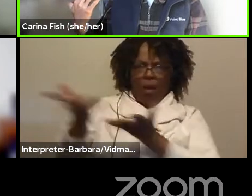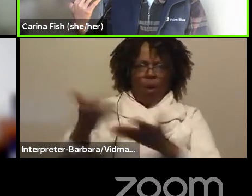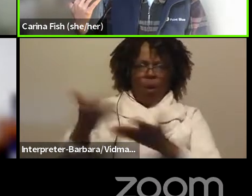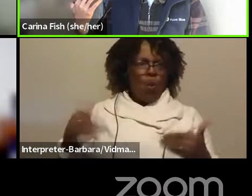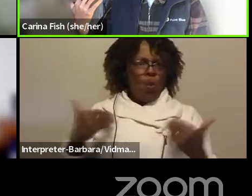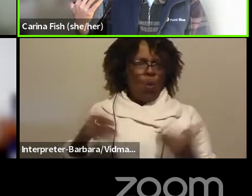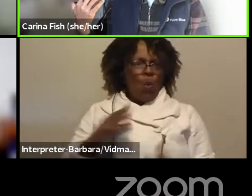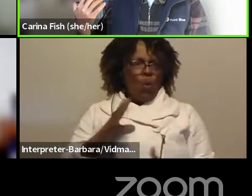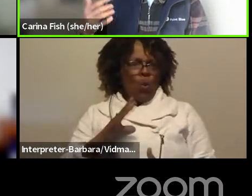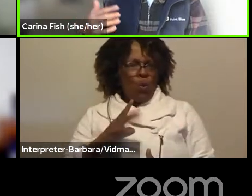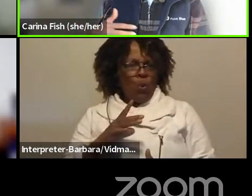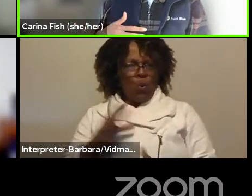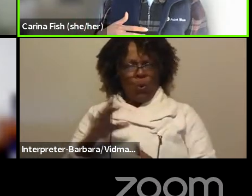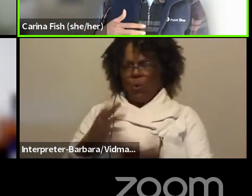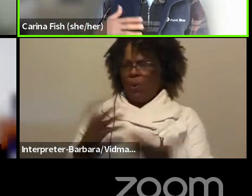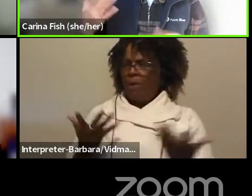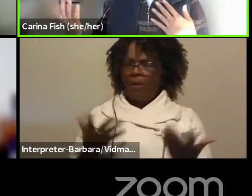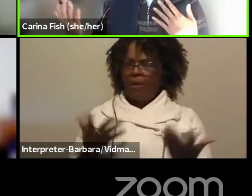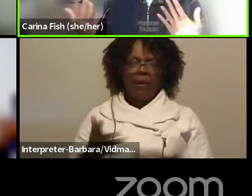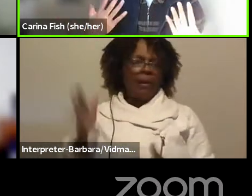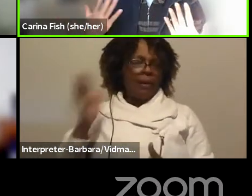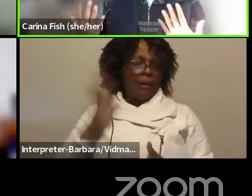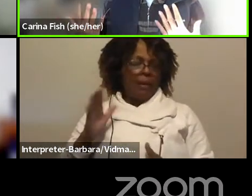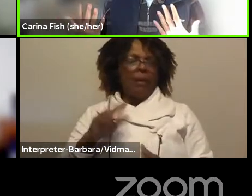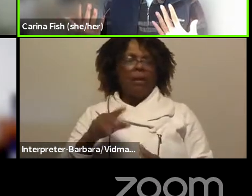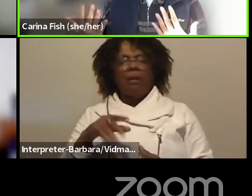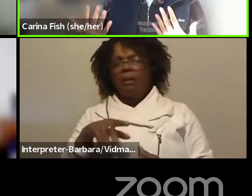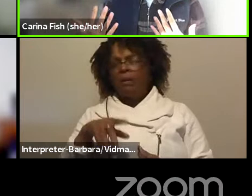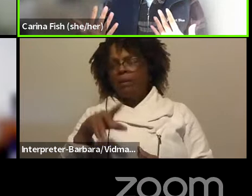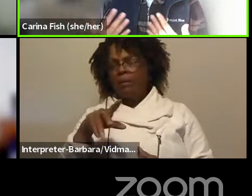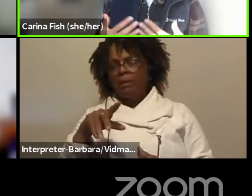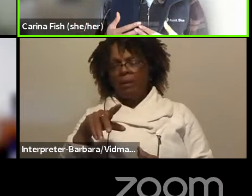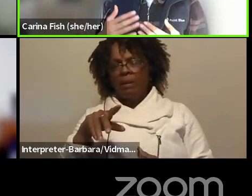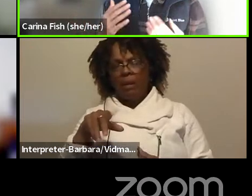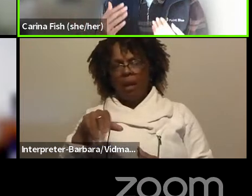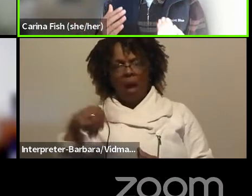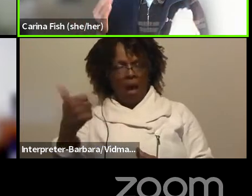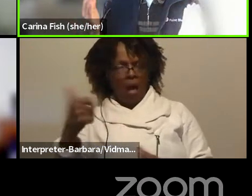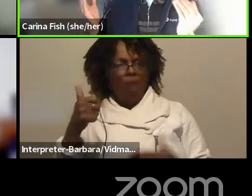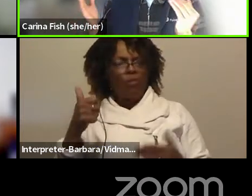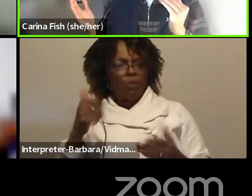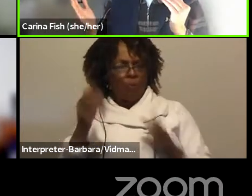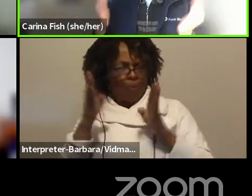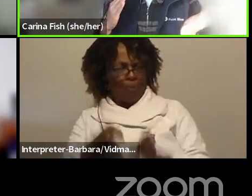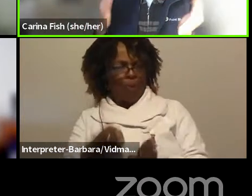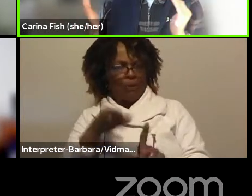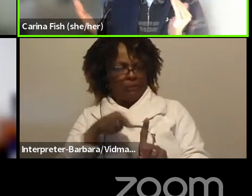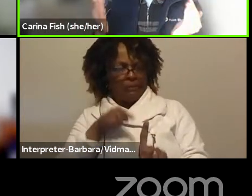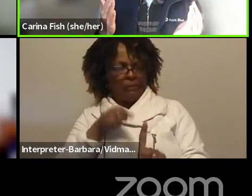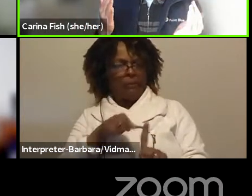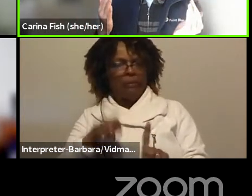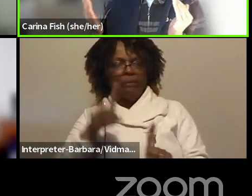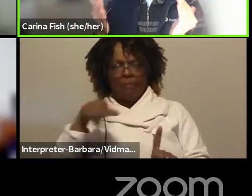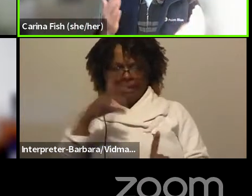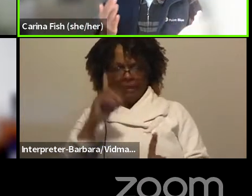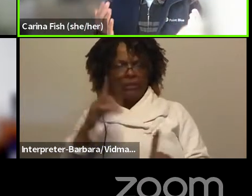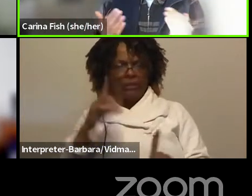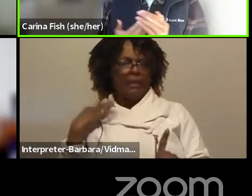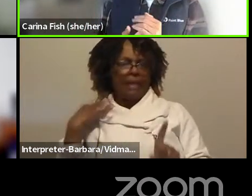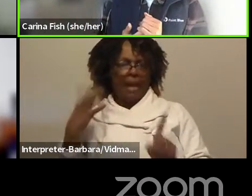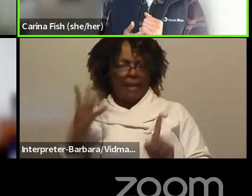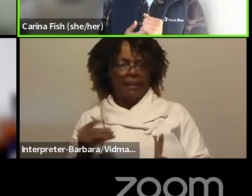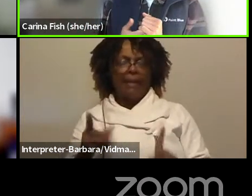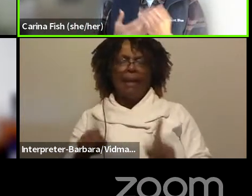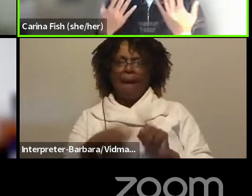PhD candidate. And even though they're very different field than I'm in, having that somebody as a sounding board to bounce ideas